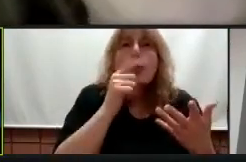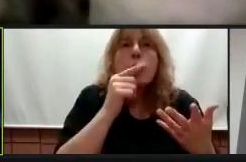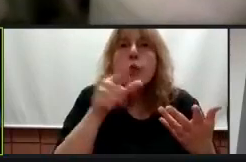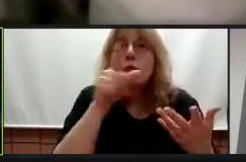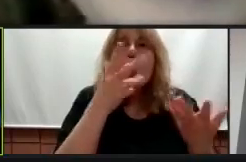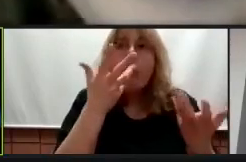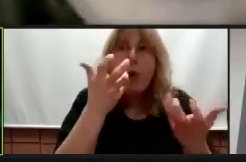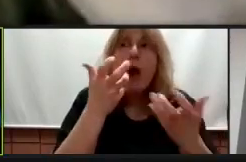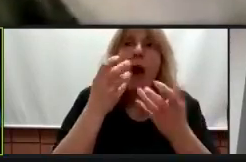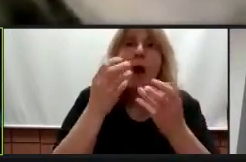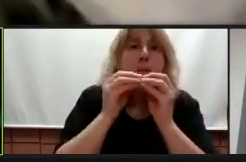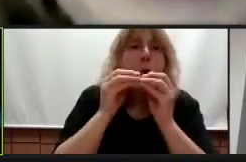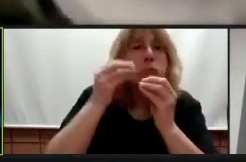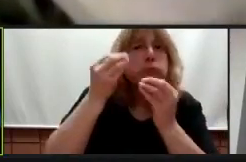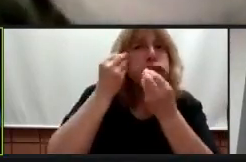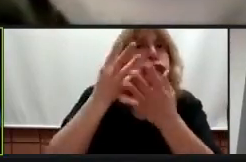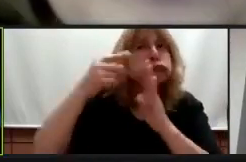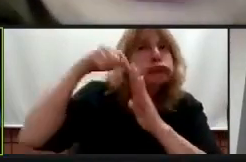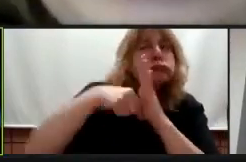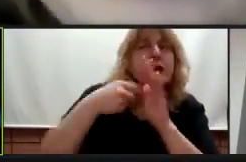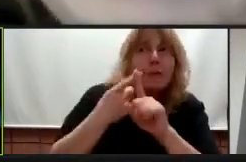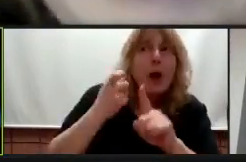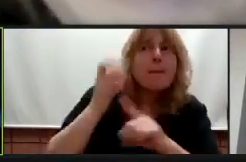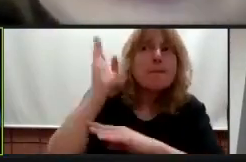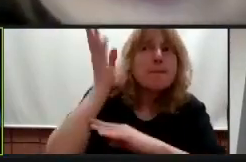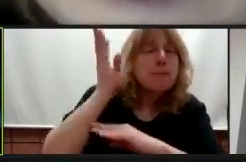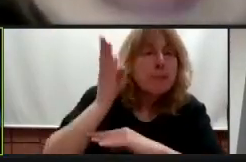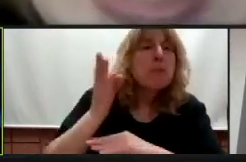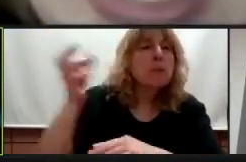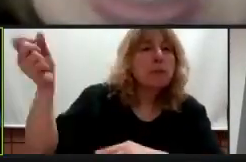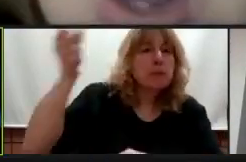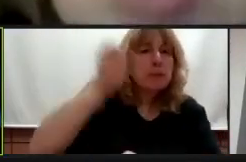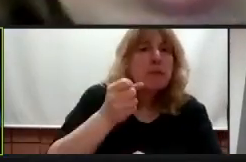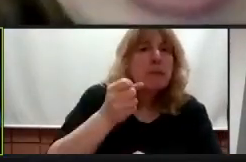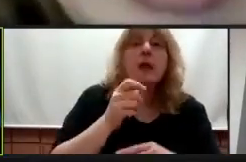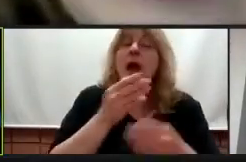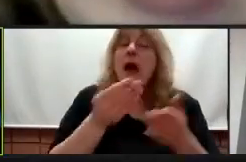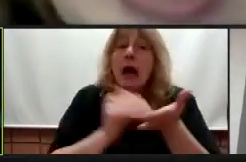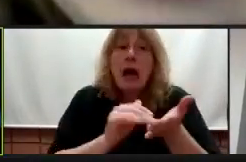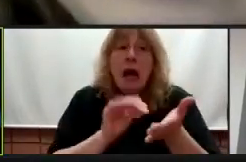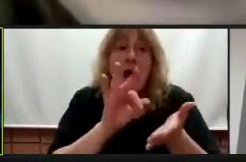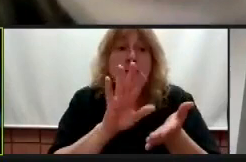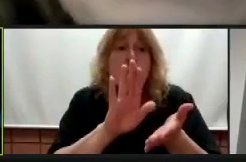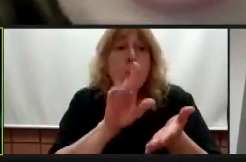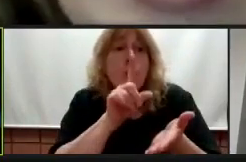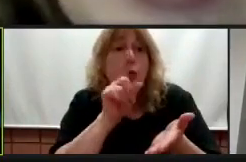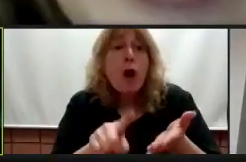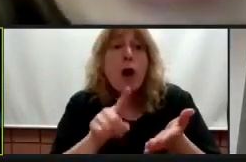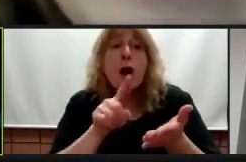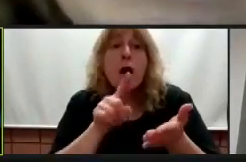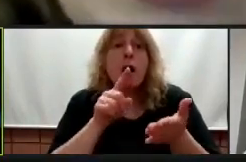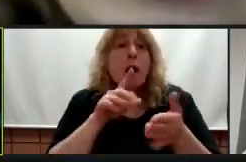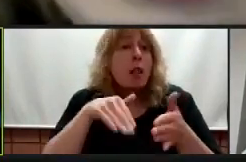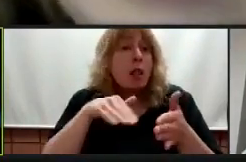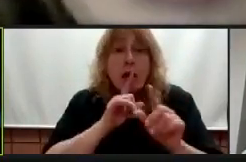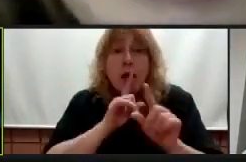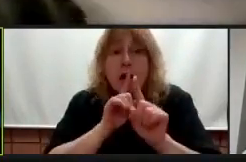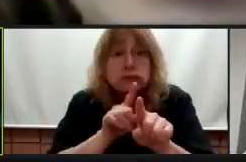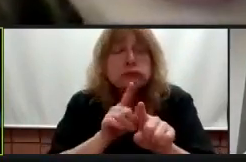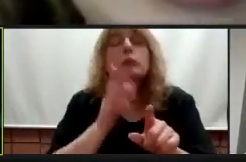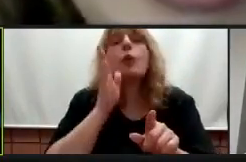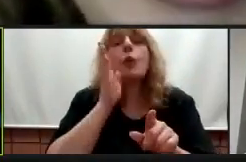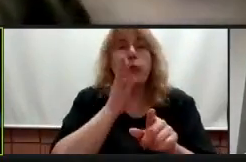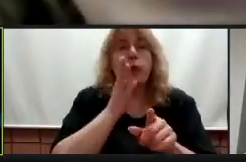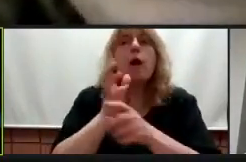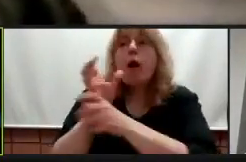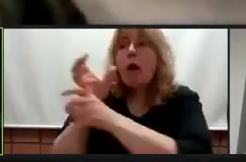for each of you joining us today. Again, if your question wasn't answered today, We'll get you the answers and then post them